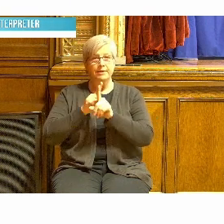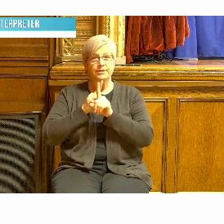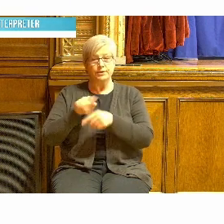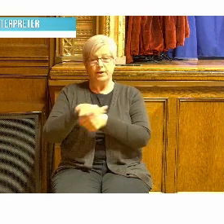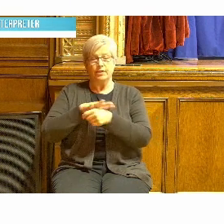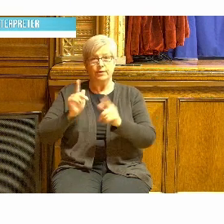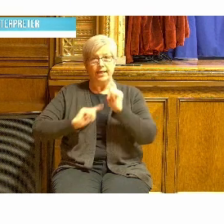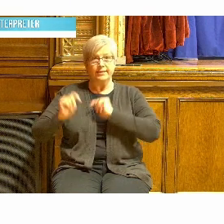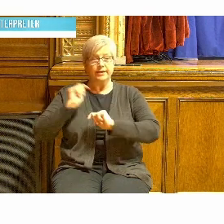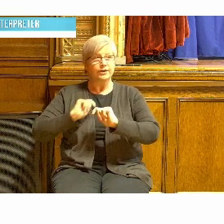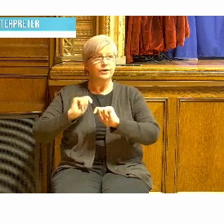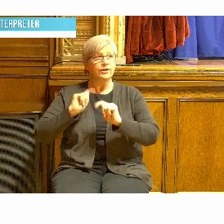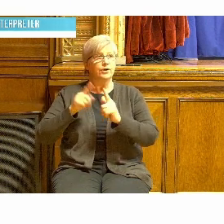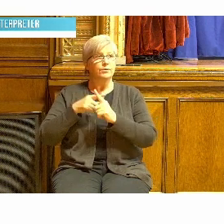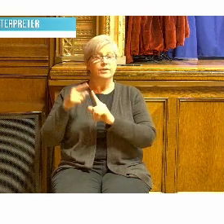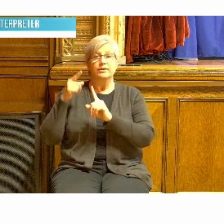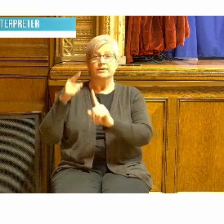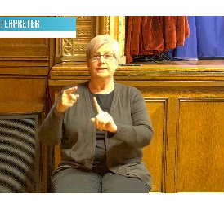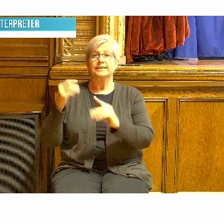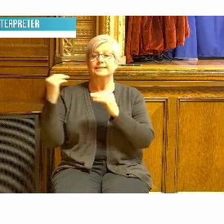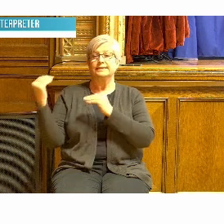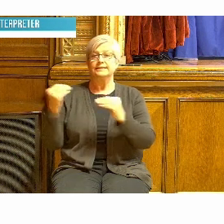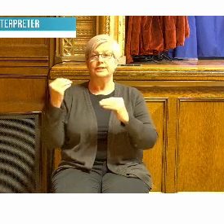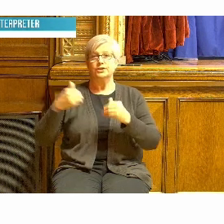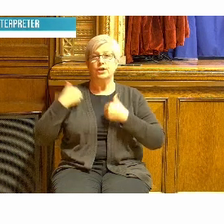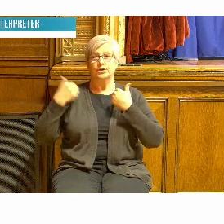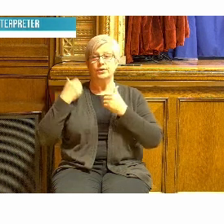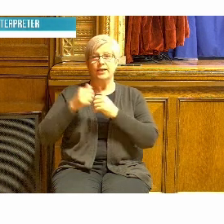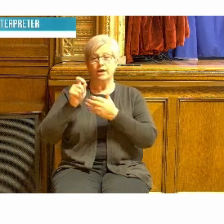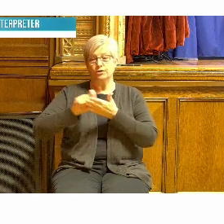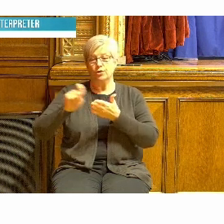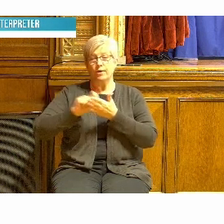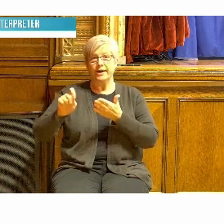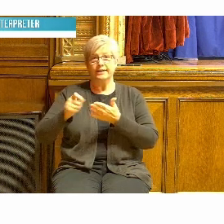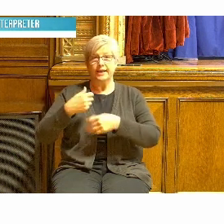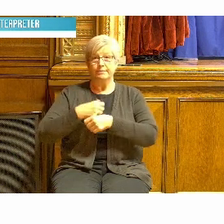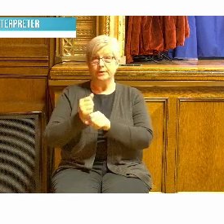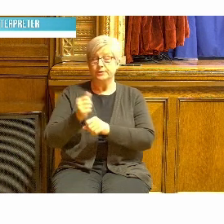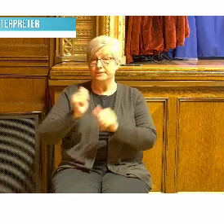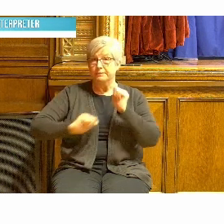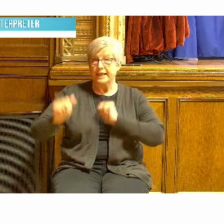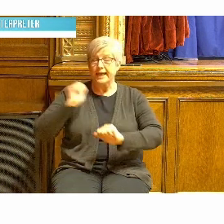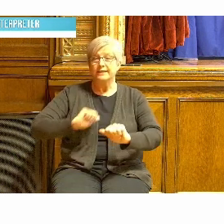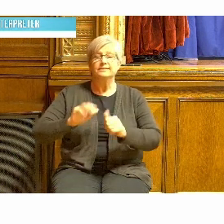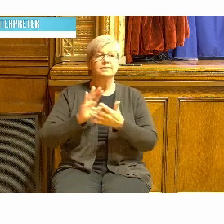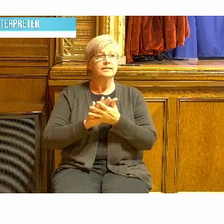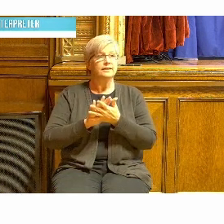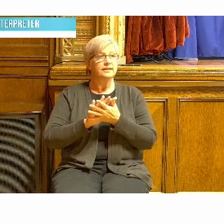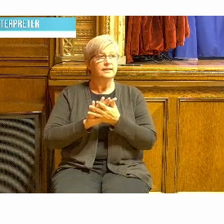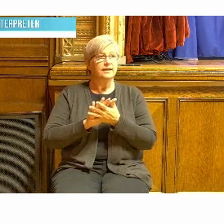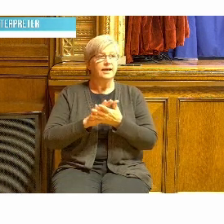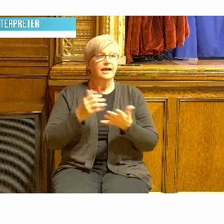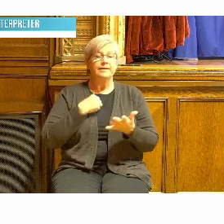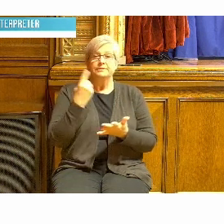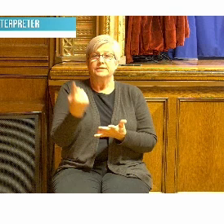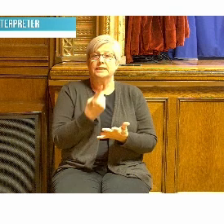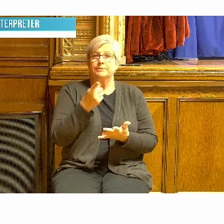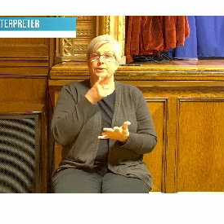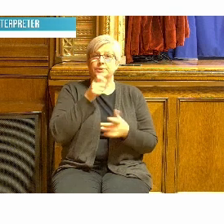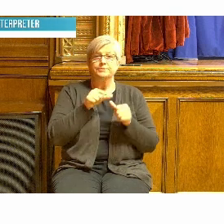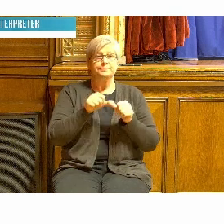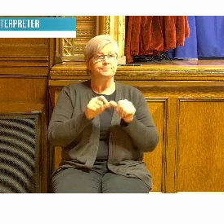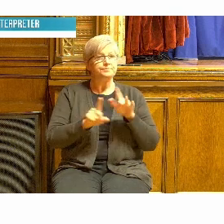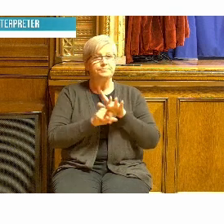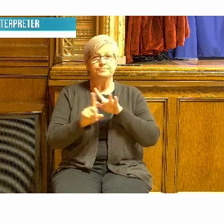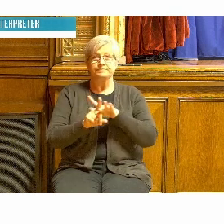theater with a mission to teach our youth how to write and produce plays. I am someone who consistently show up